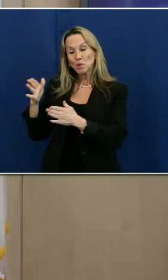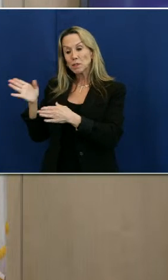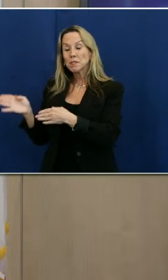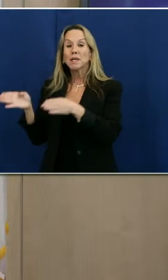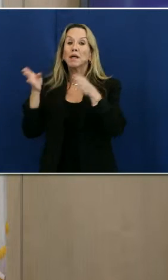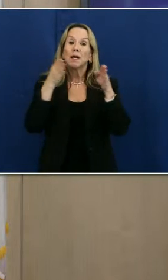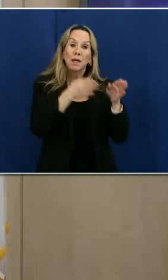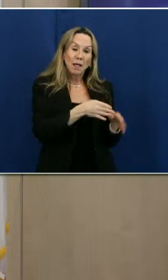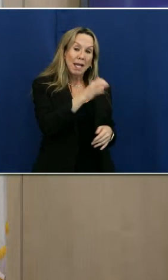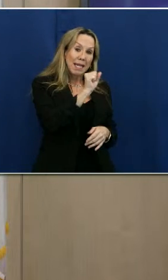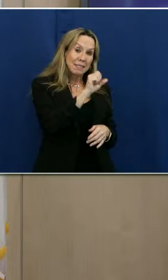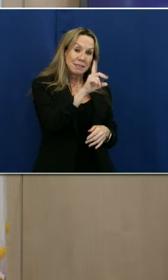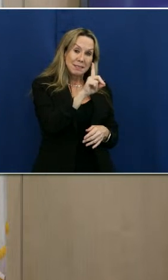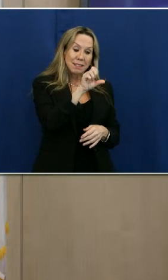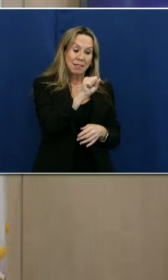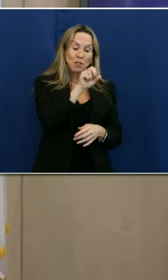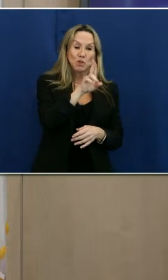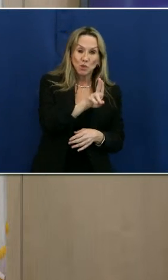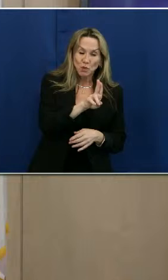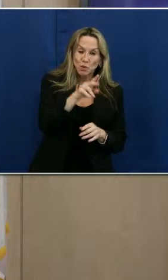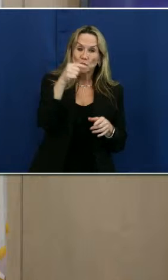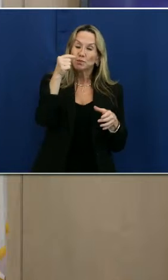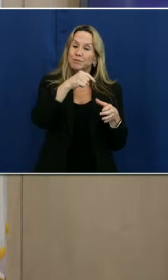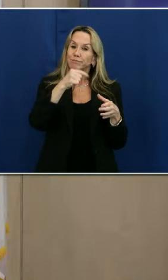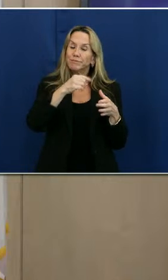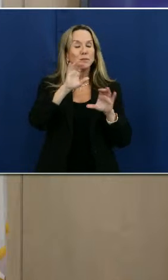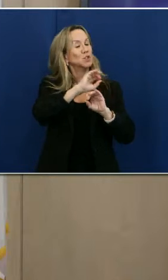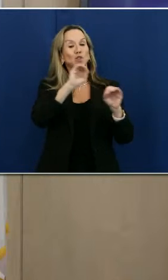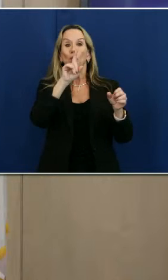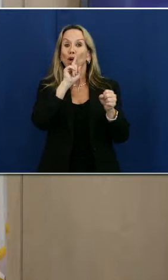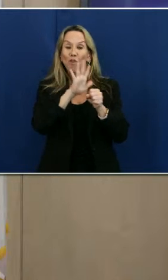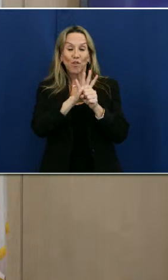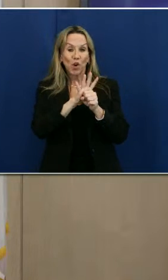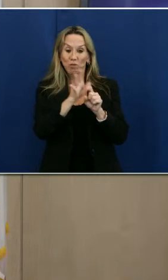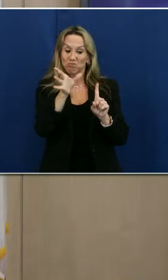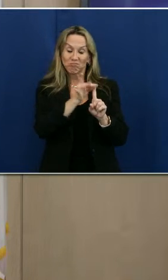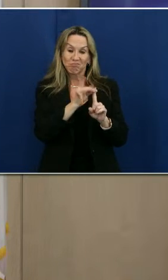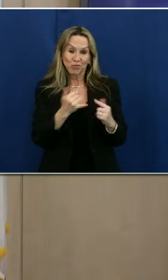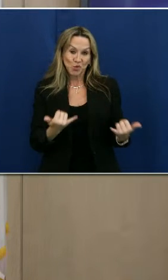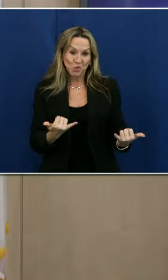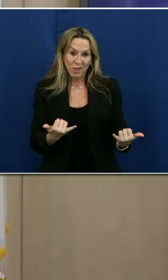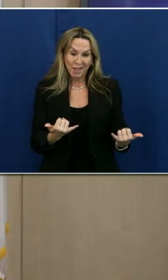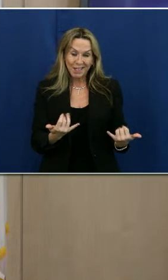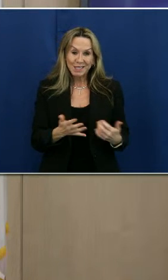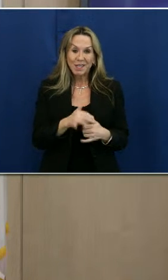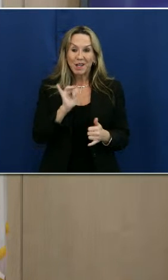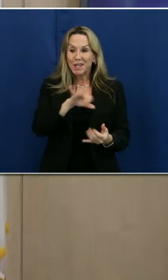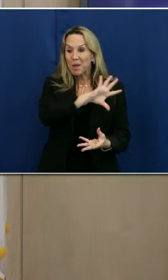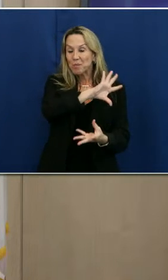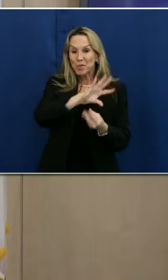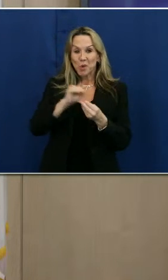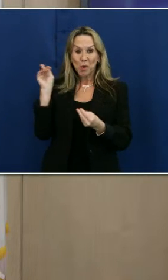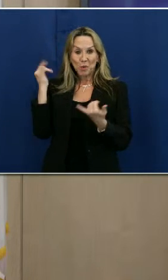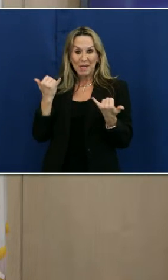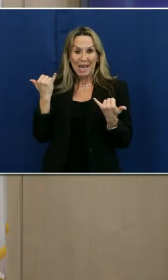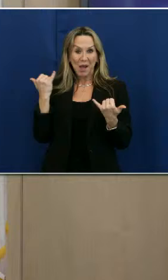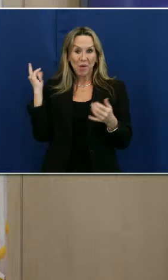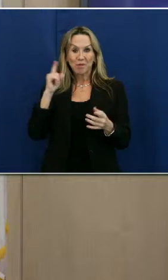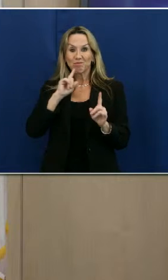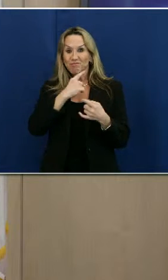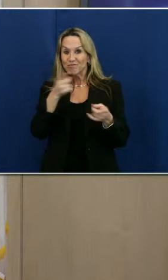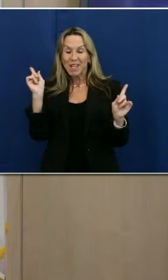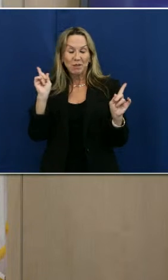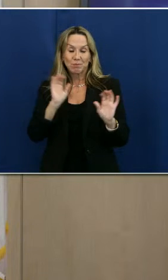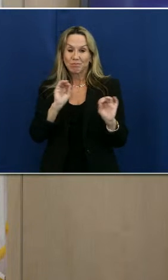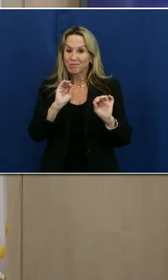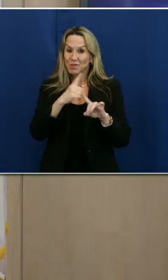SDSU, there are no confirmed cases today that were part of the total that was reflected